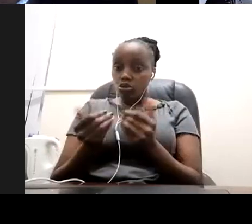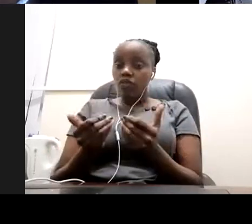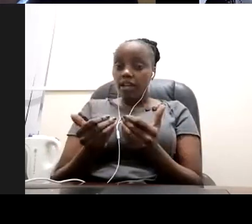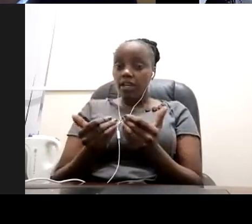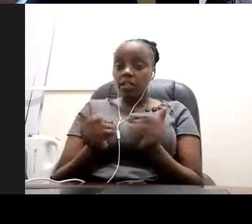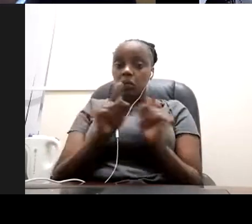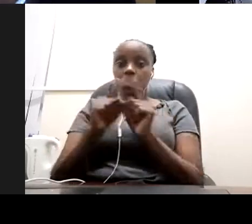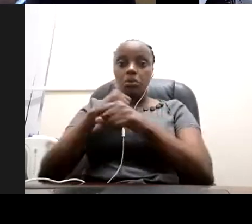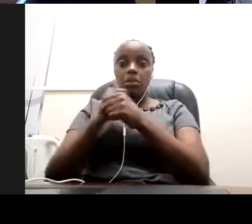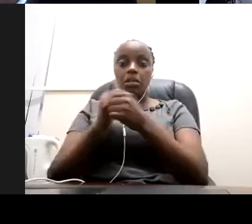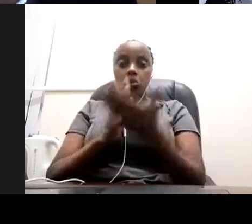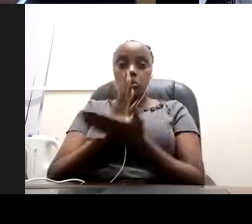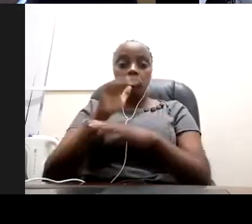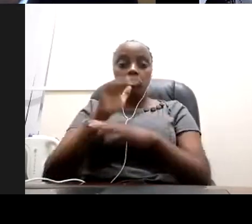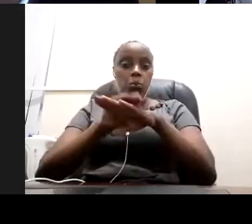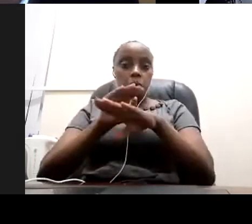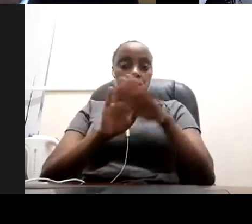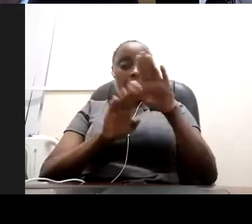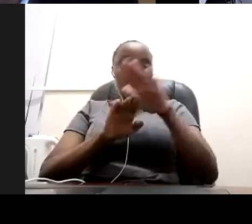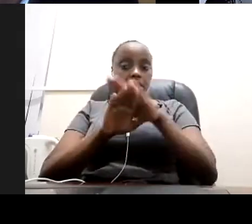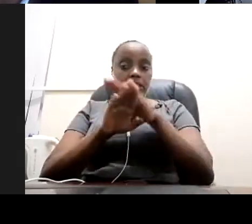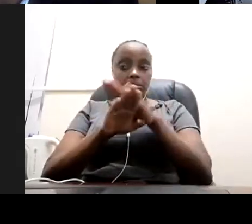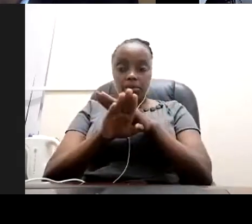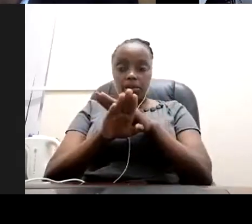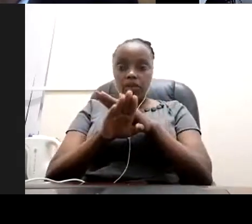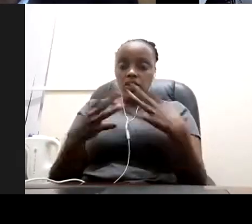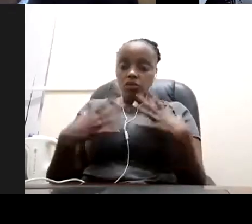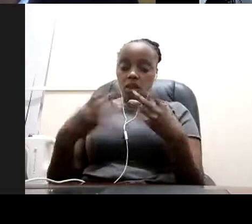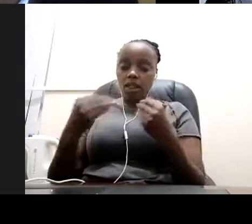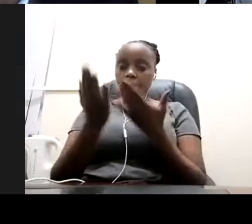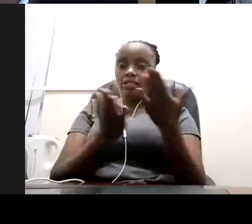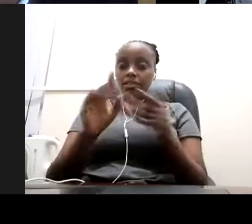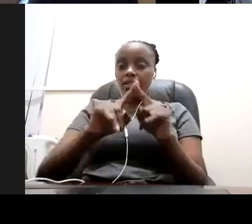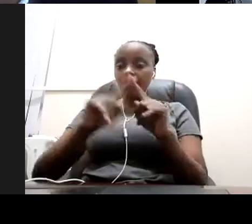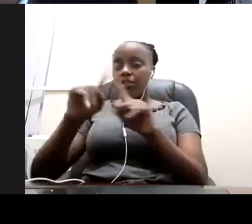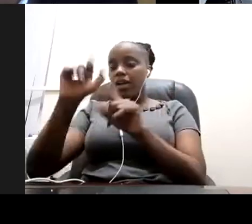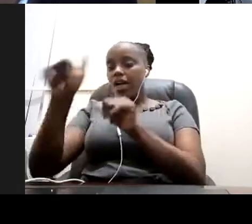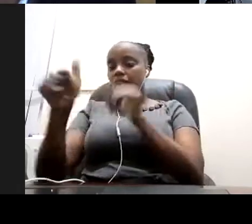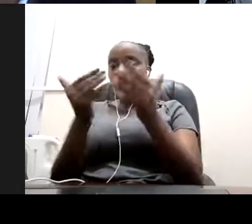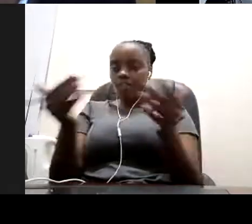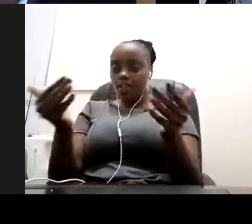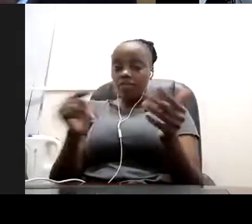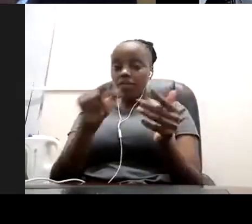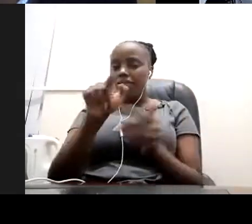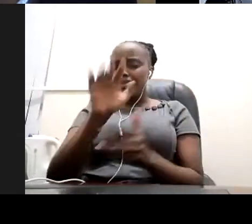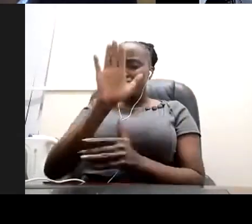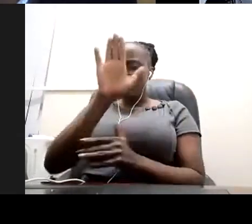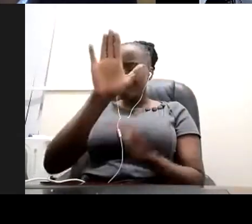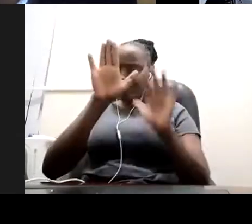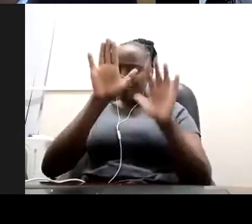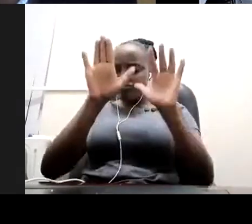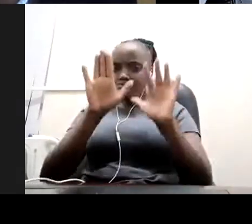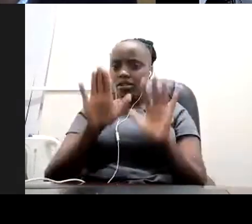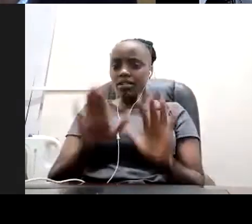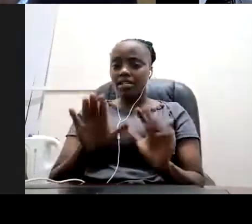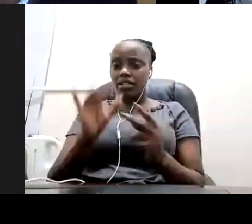ensuring appropriate accessibility to health services, and so on and so on. So this is a key priority